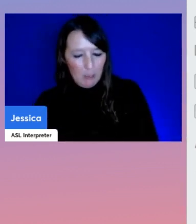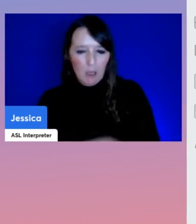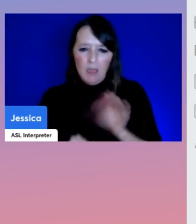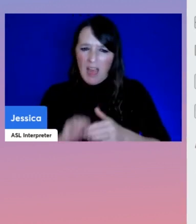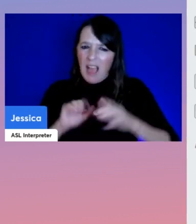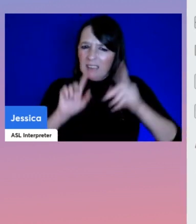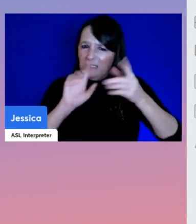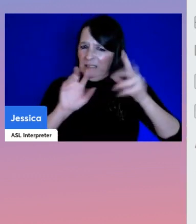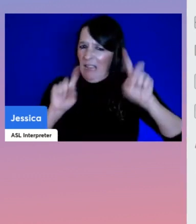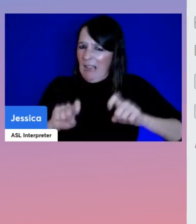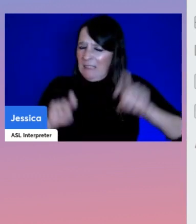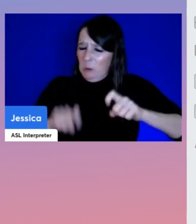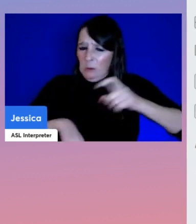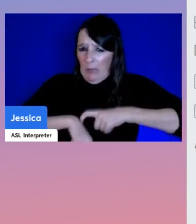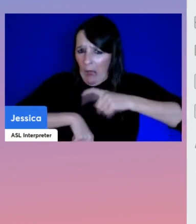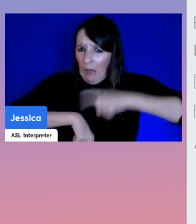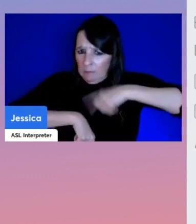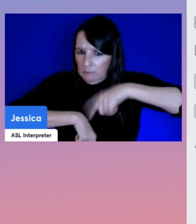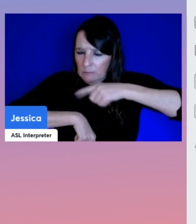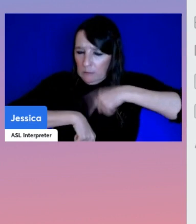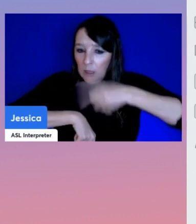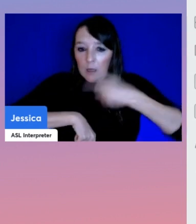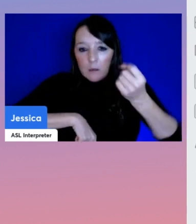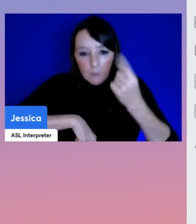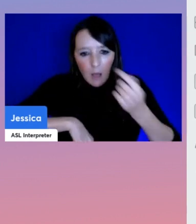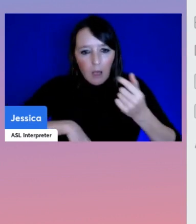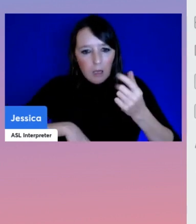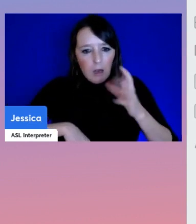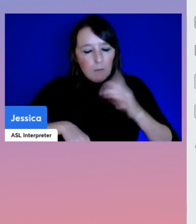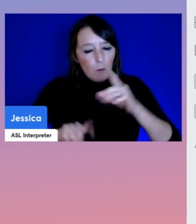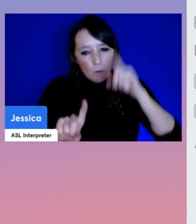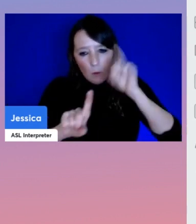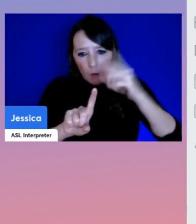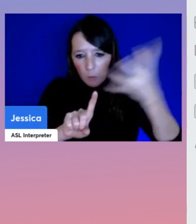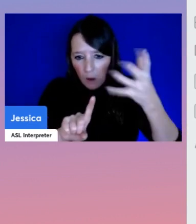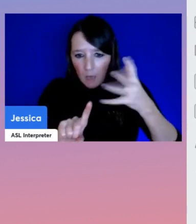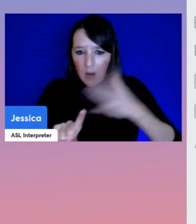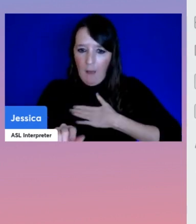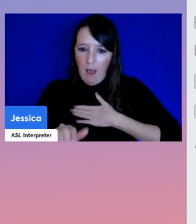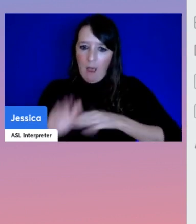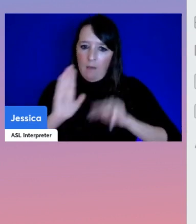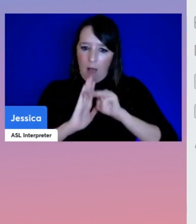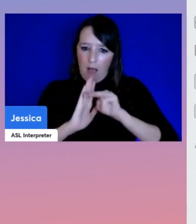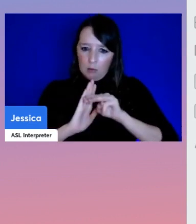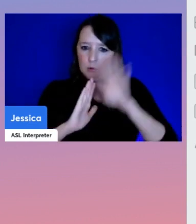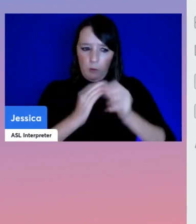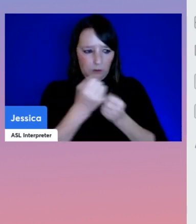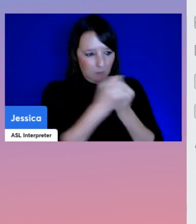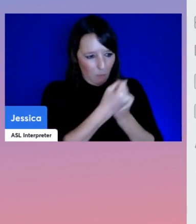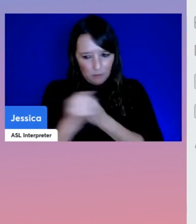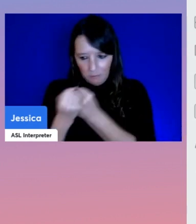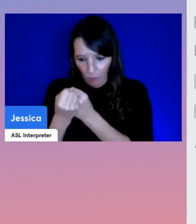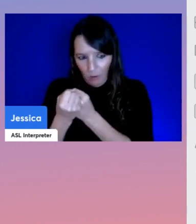is the intended operations my modules are supposed to support, then of course I should have tests for it.